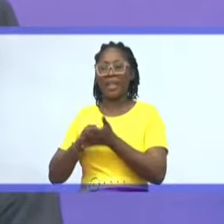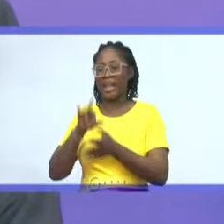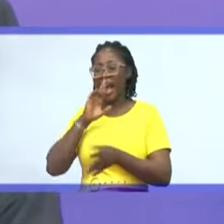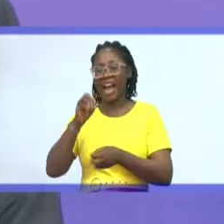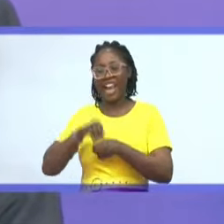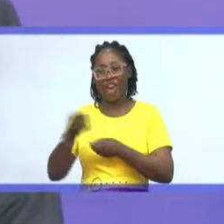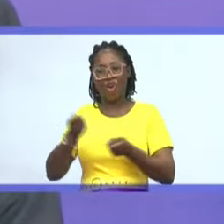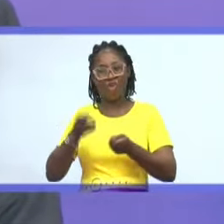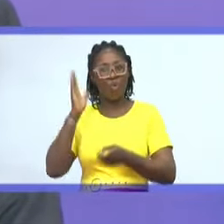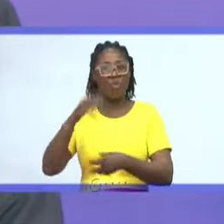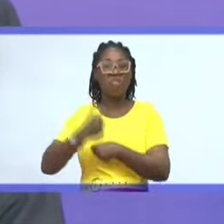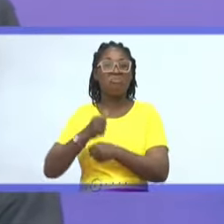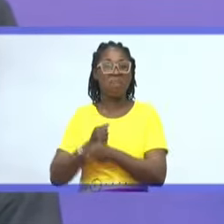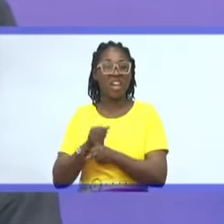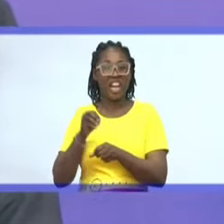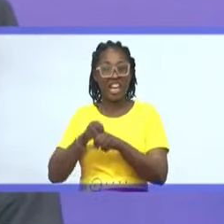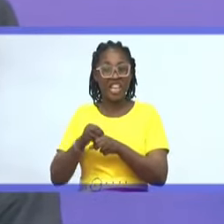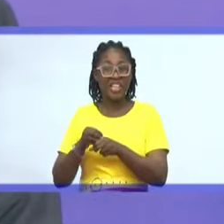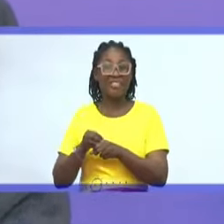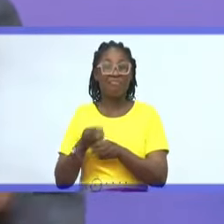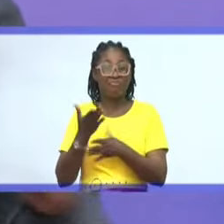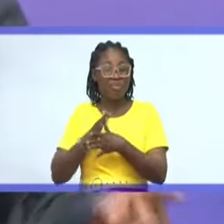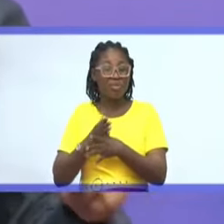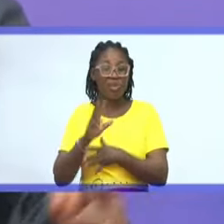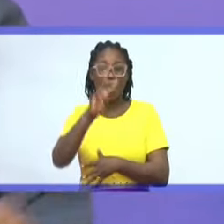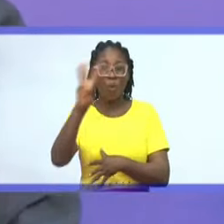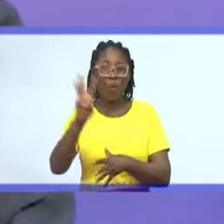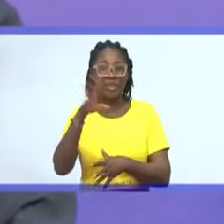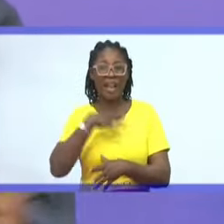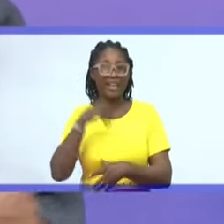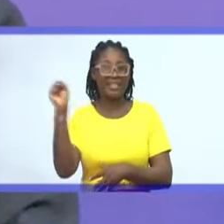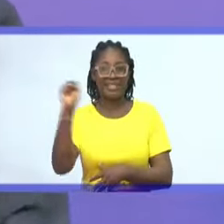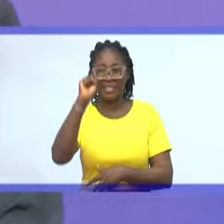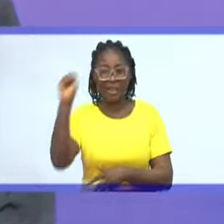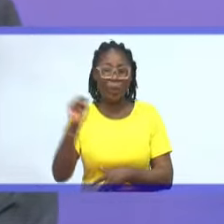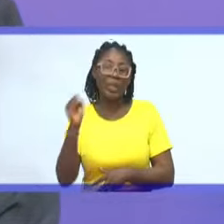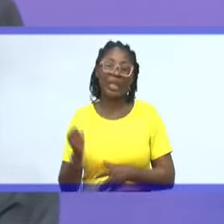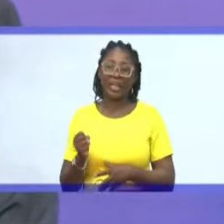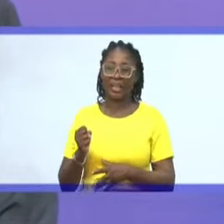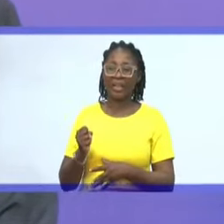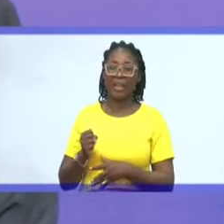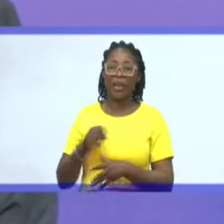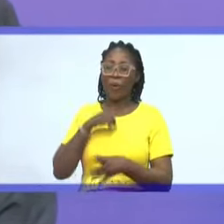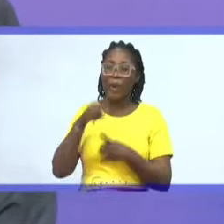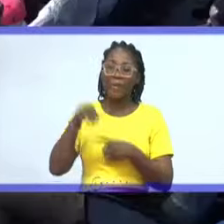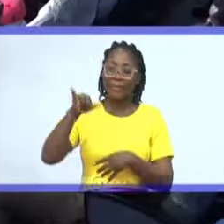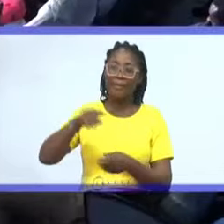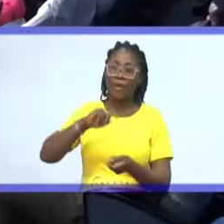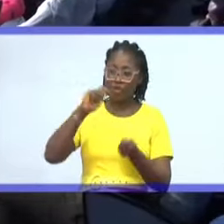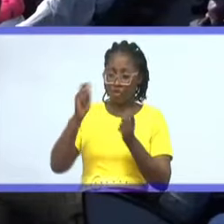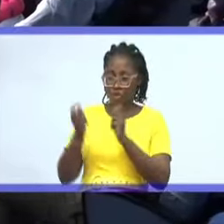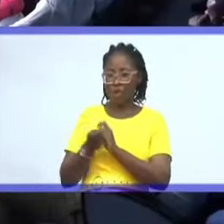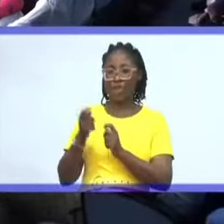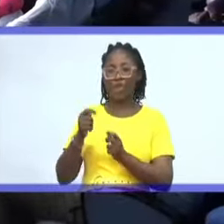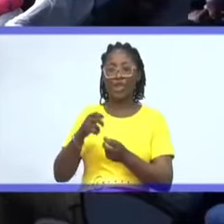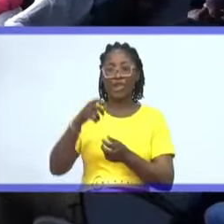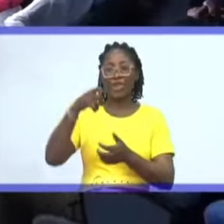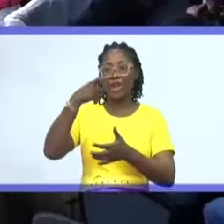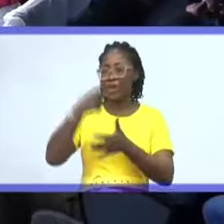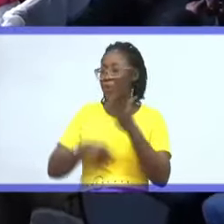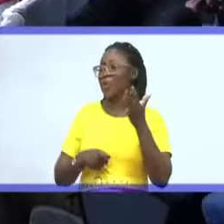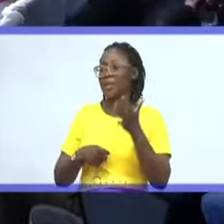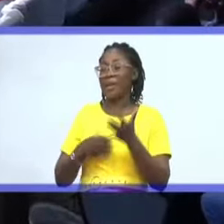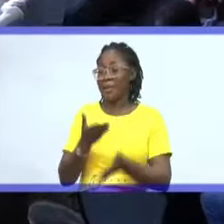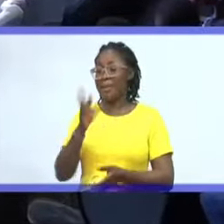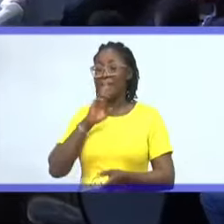Wednesday and Saturday when the CBN gives out exchange rate? And these are people who came out to say